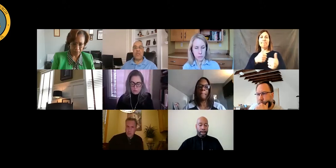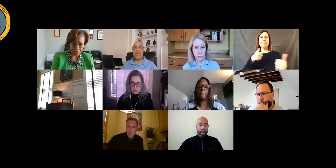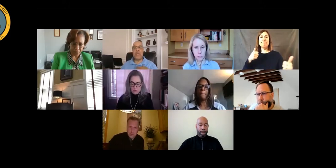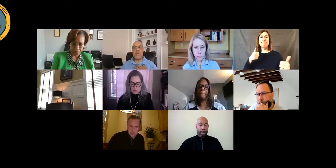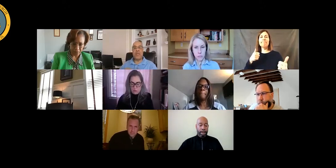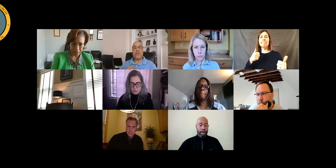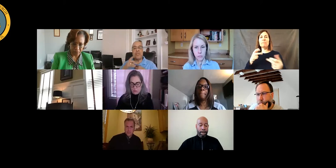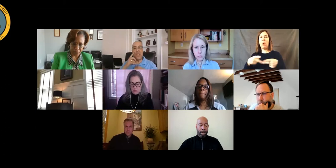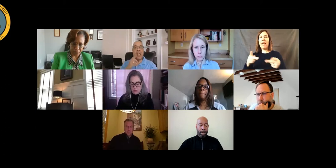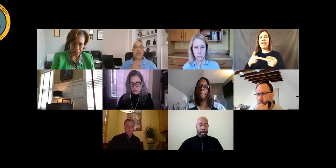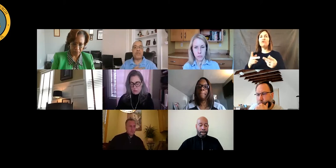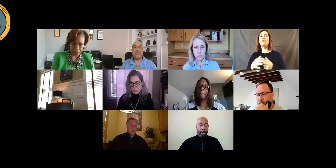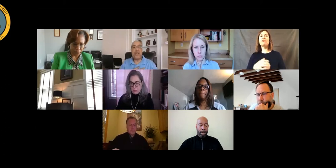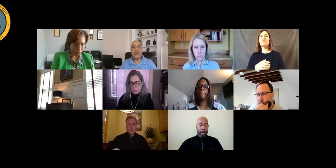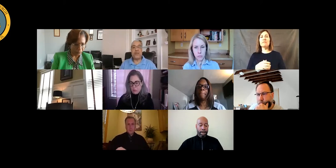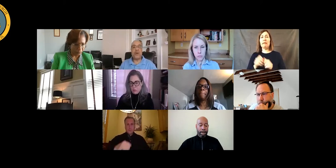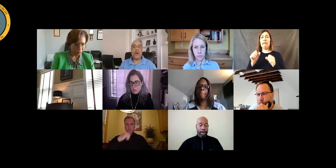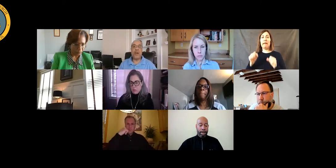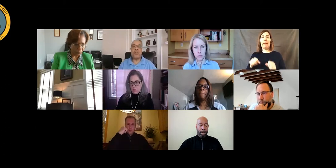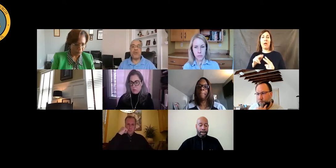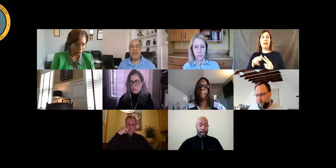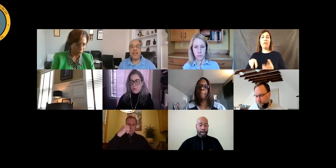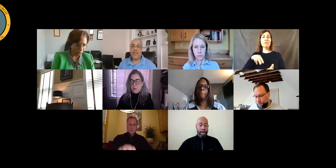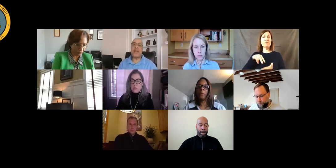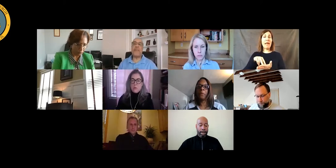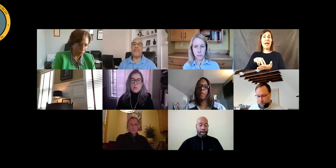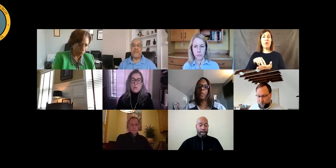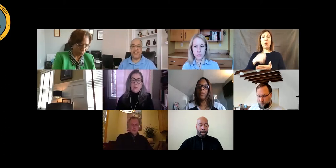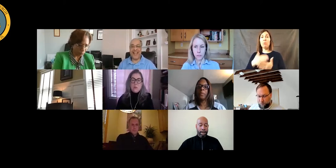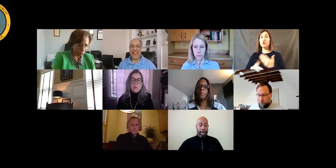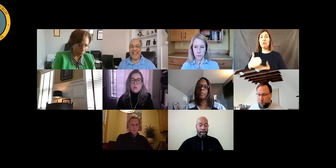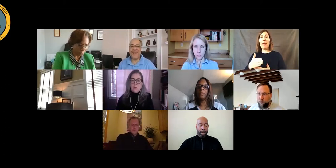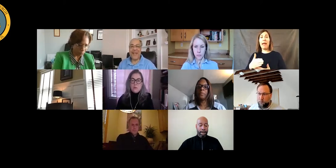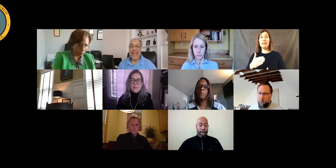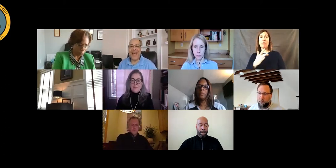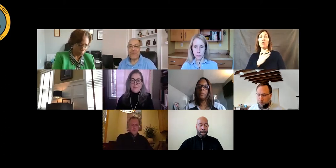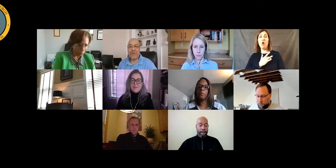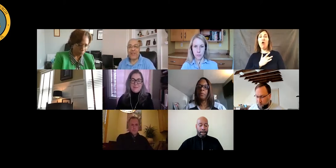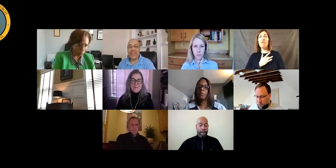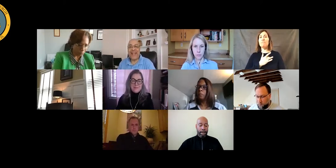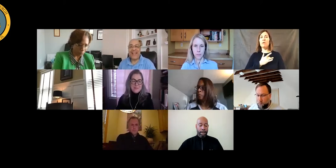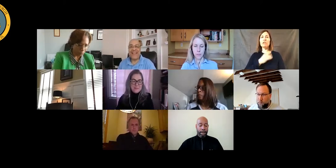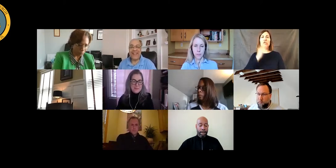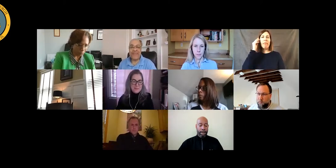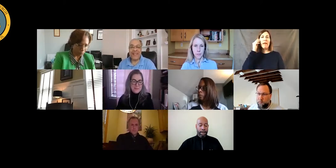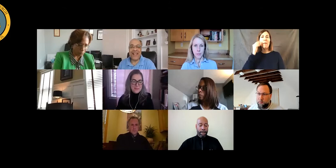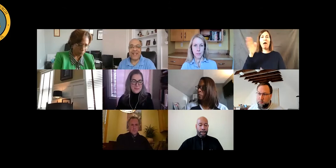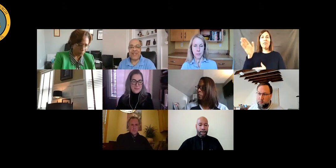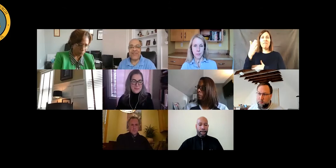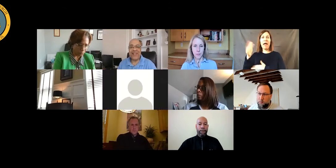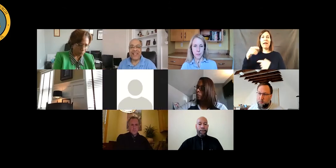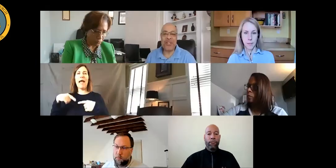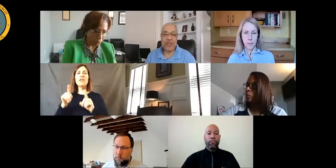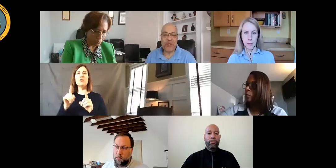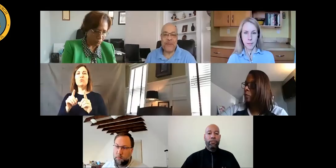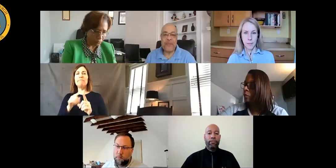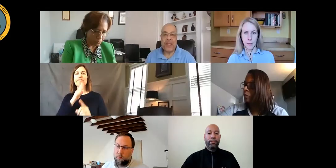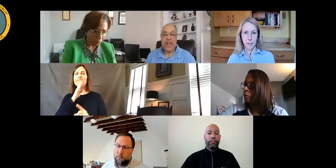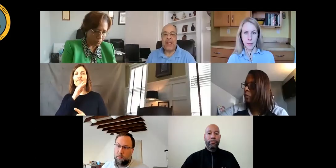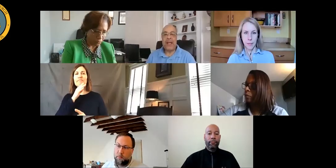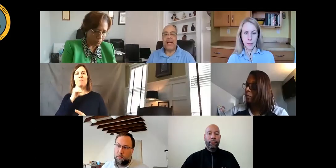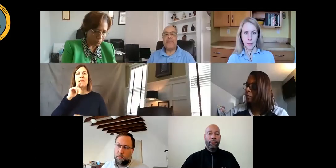can we either stand or put your hand on your heart or think about the flag as we recite the Pledge of